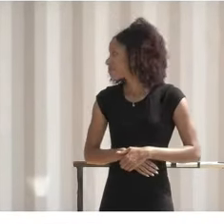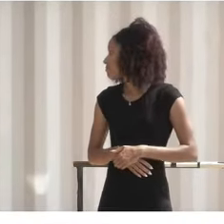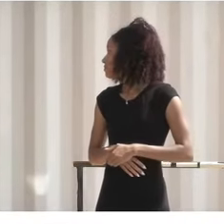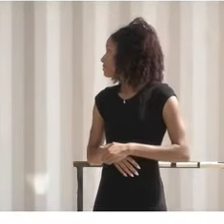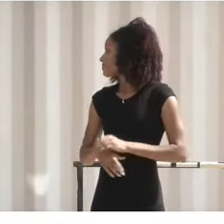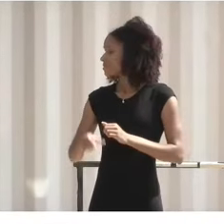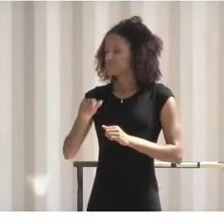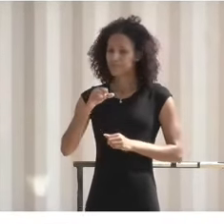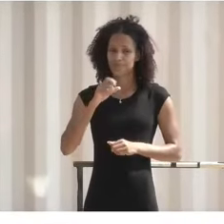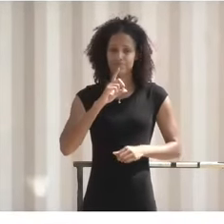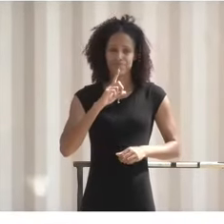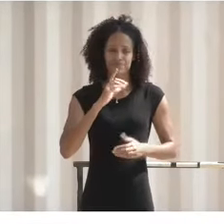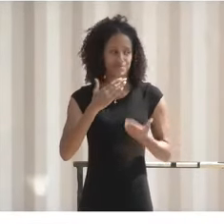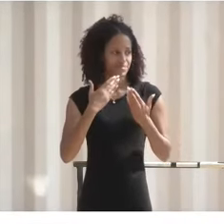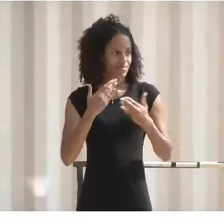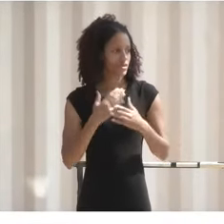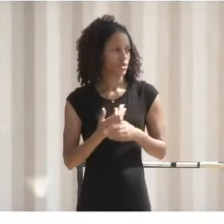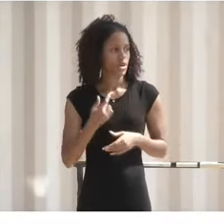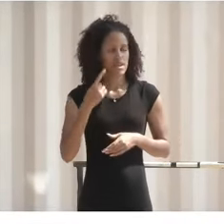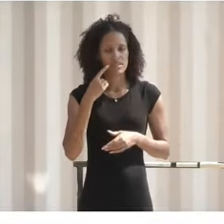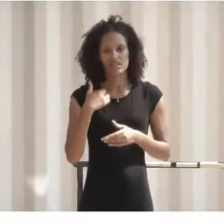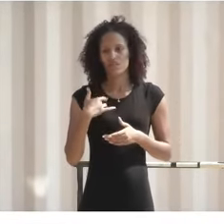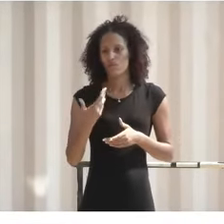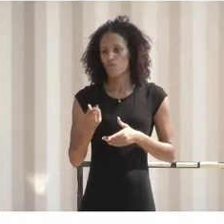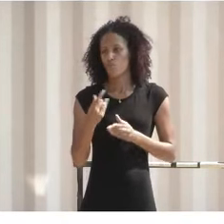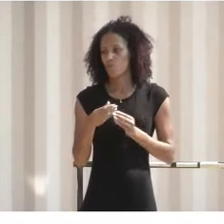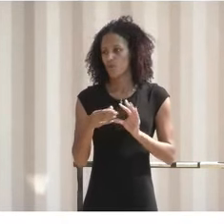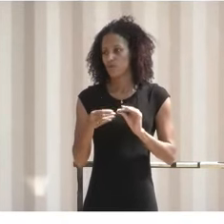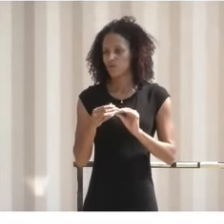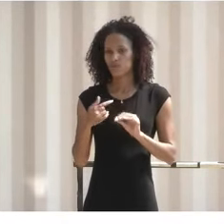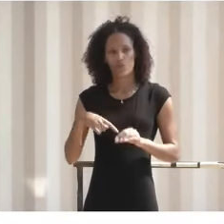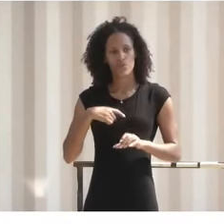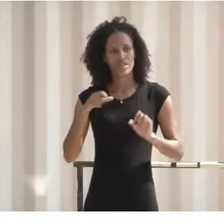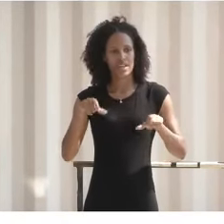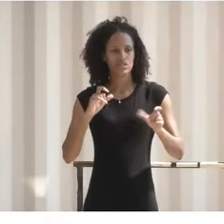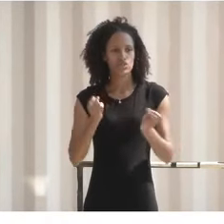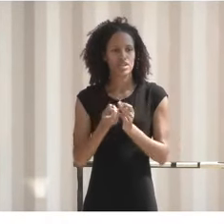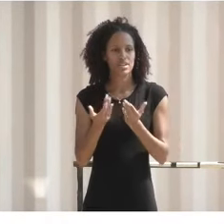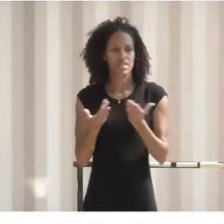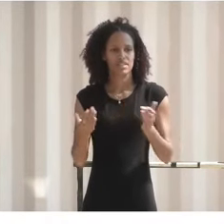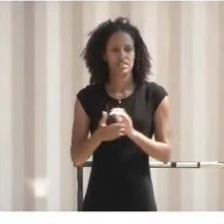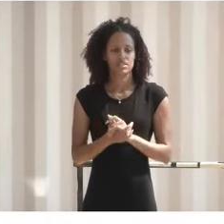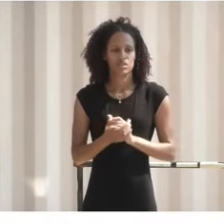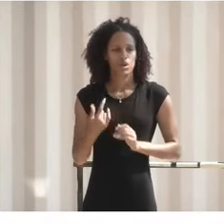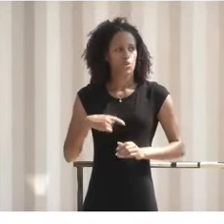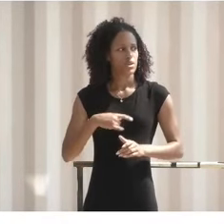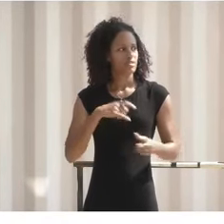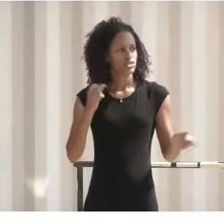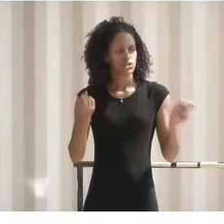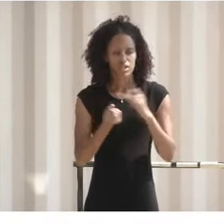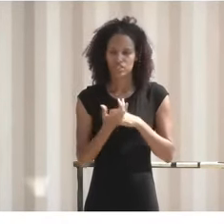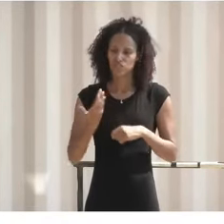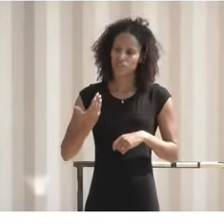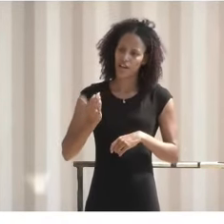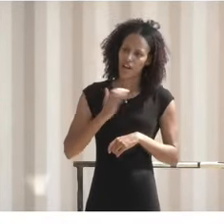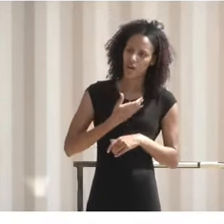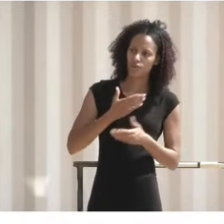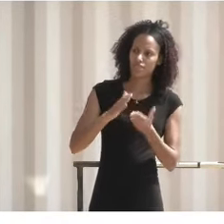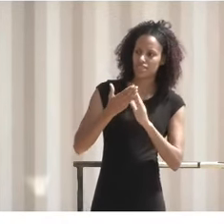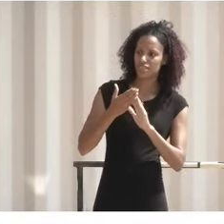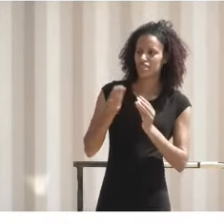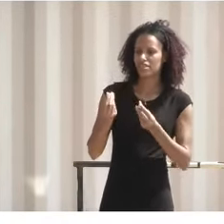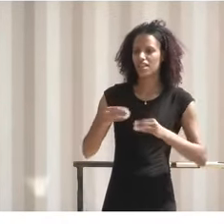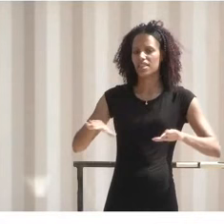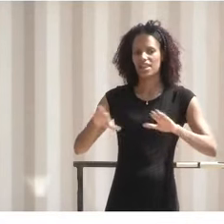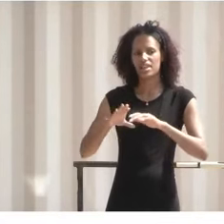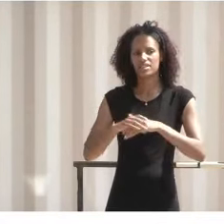Yeah, thank you. I think the parting note is that we can change things. We've changed our landscapes and cities